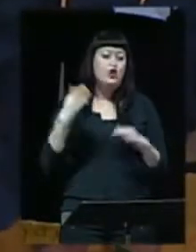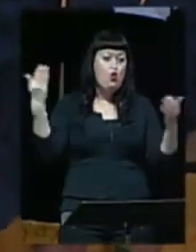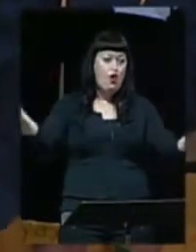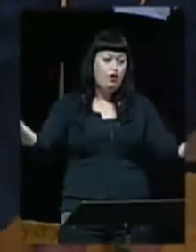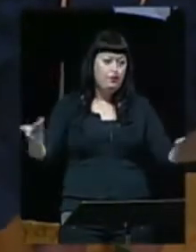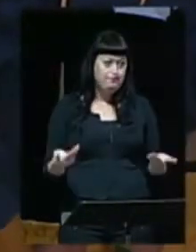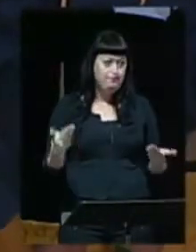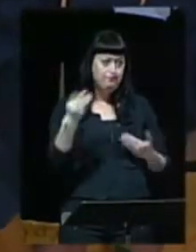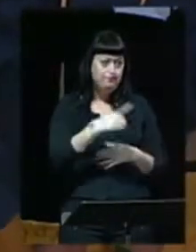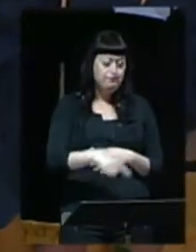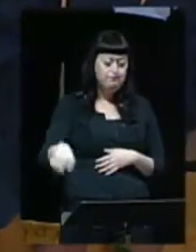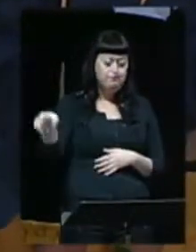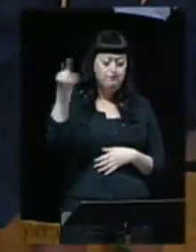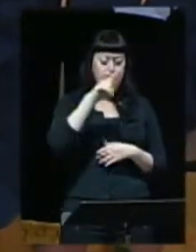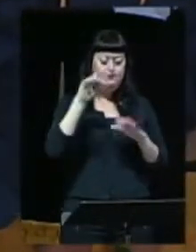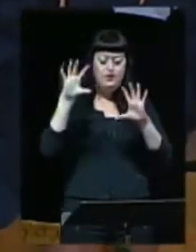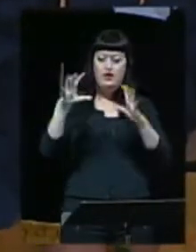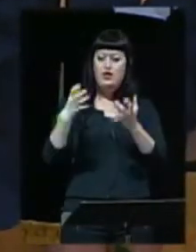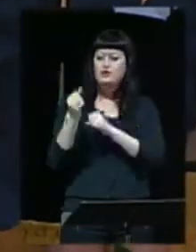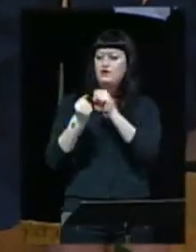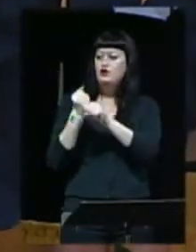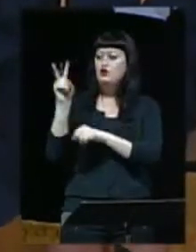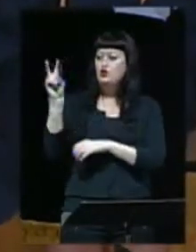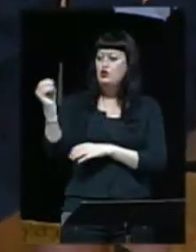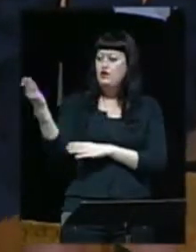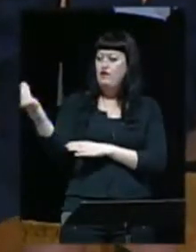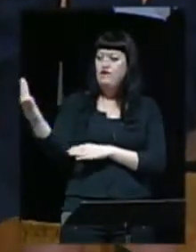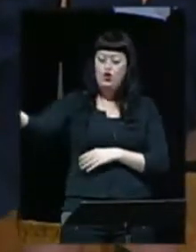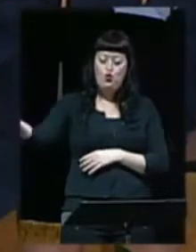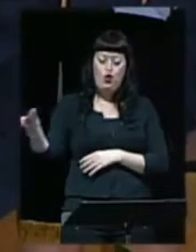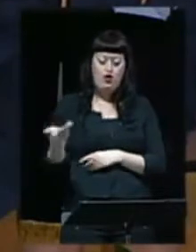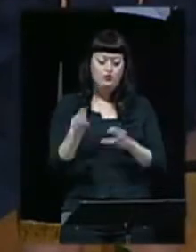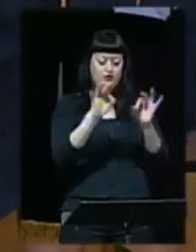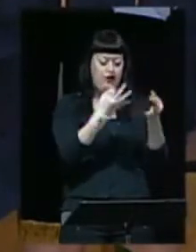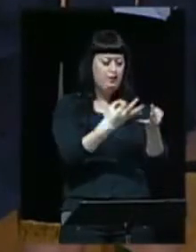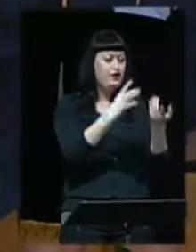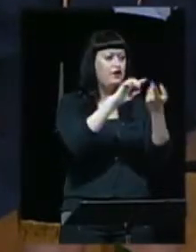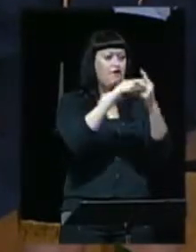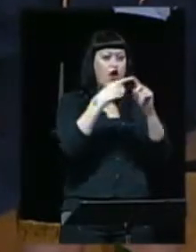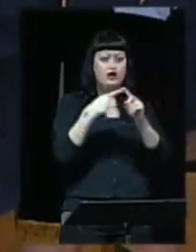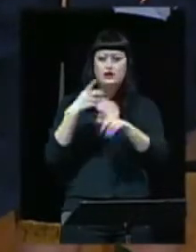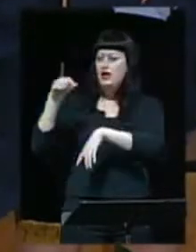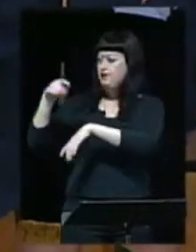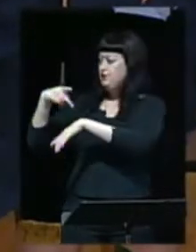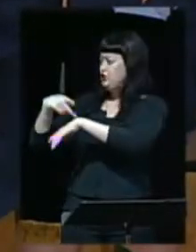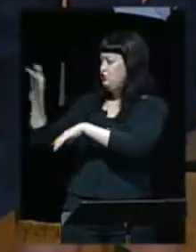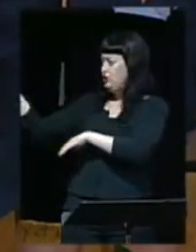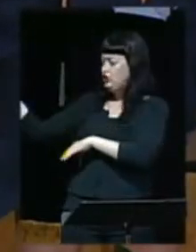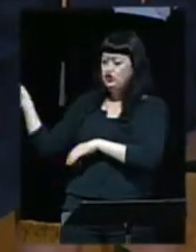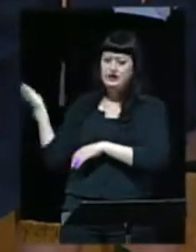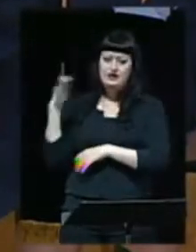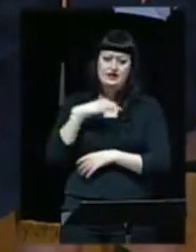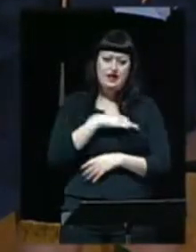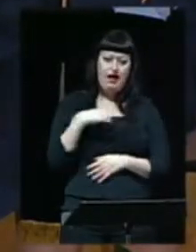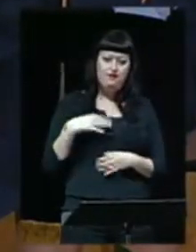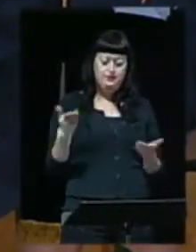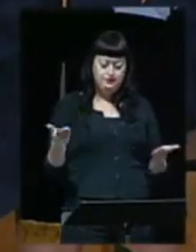Welcome, everyone. The class of 2015 welcomes the family, friends, administration, and